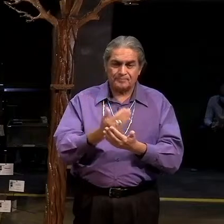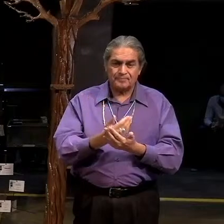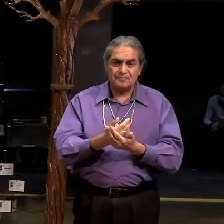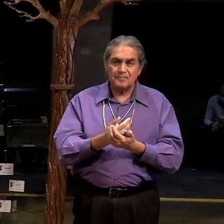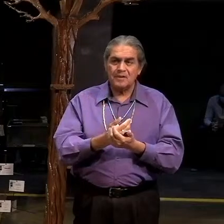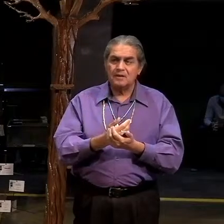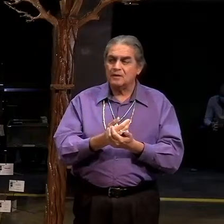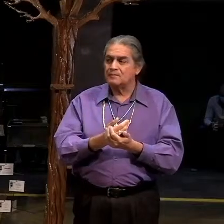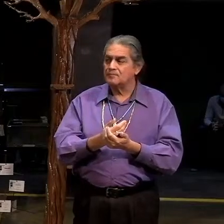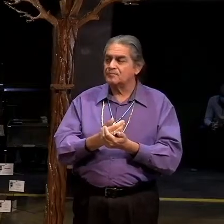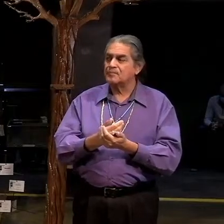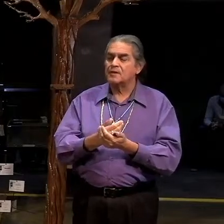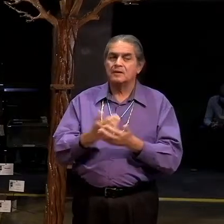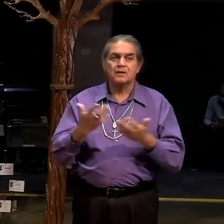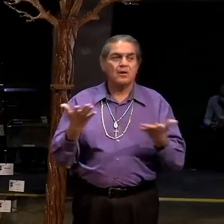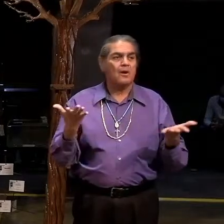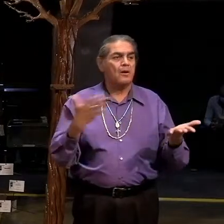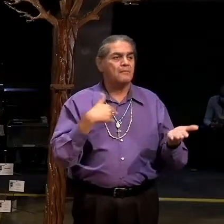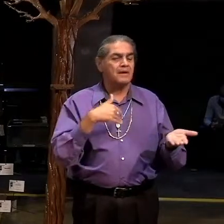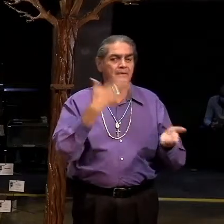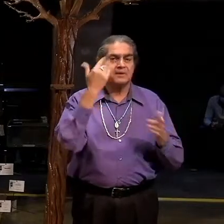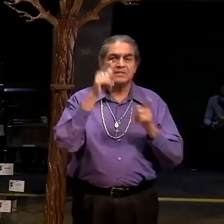Oh, my brothers and my sisters,